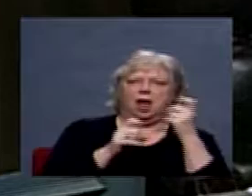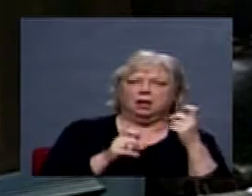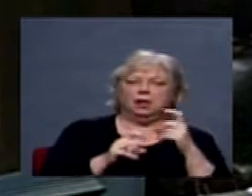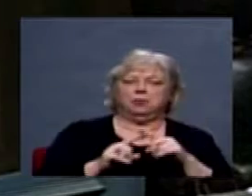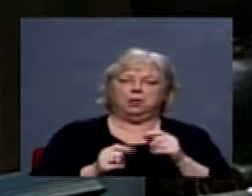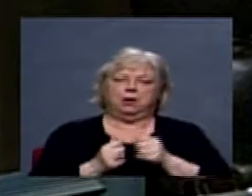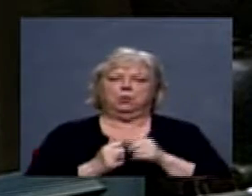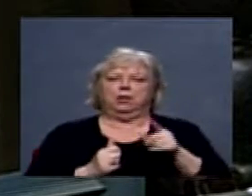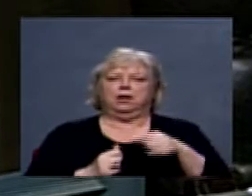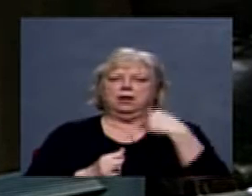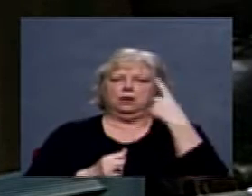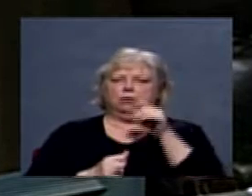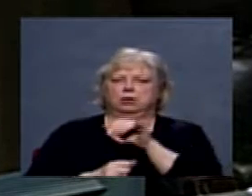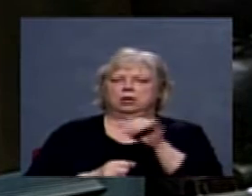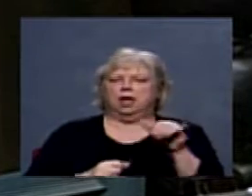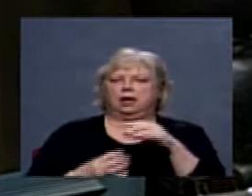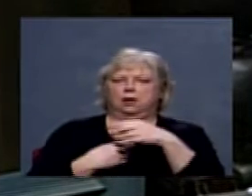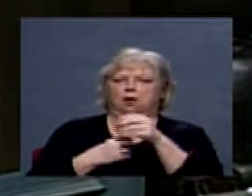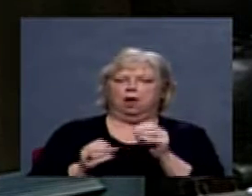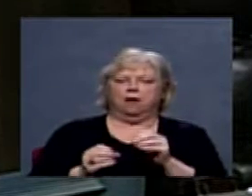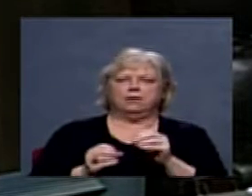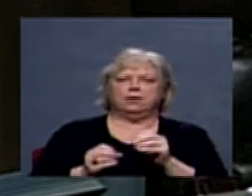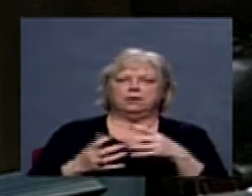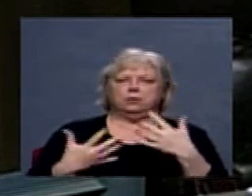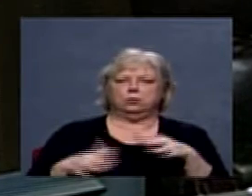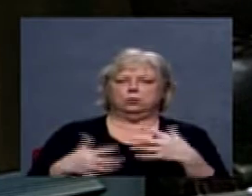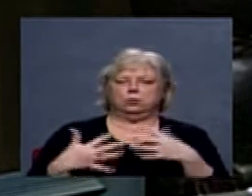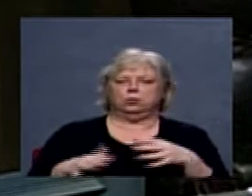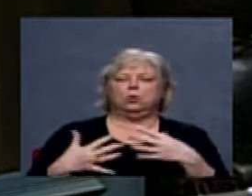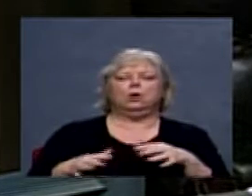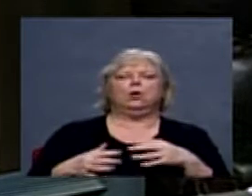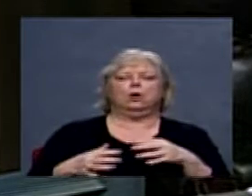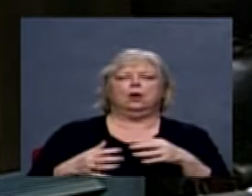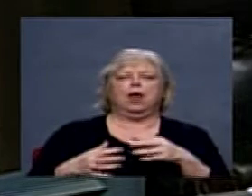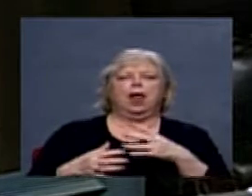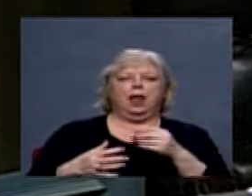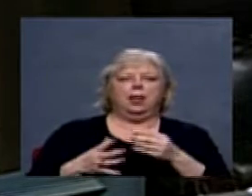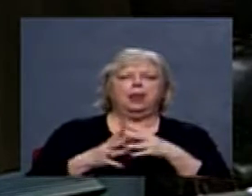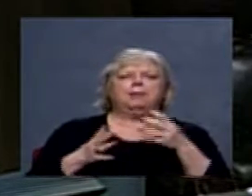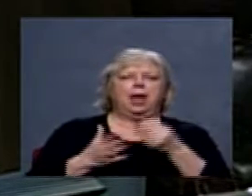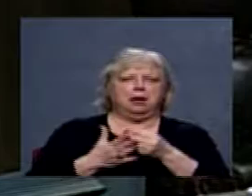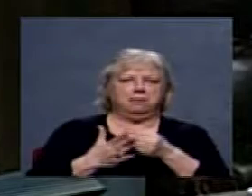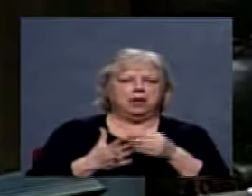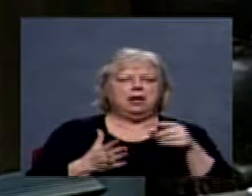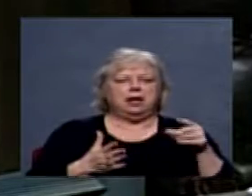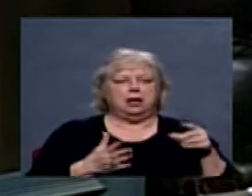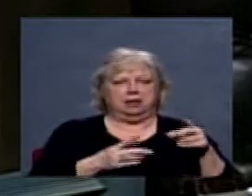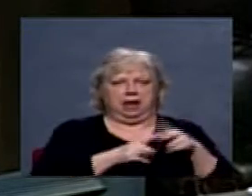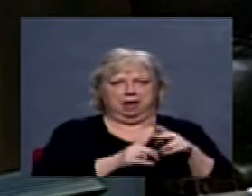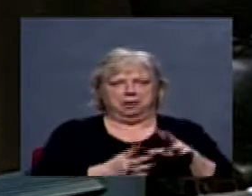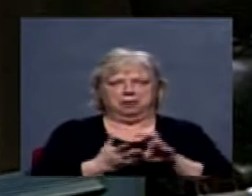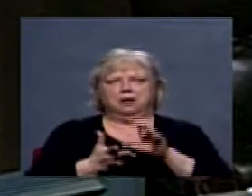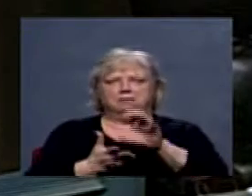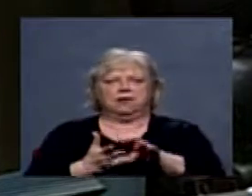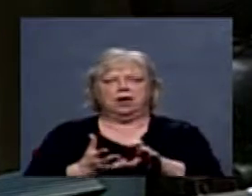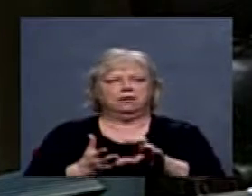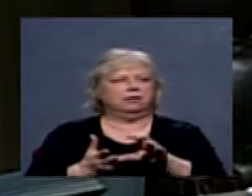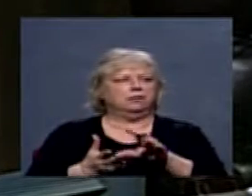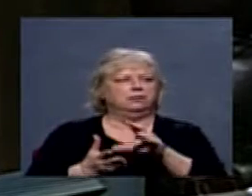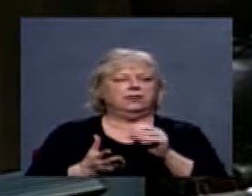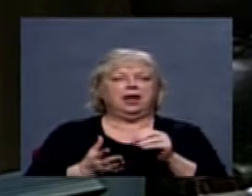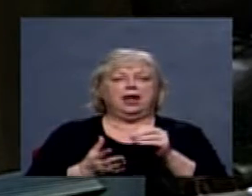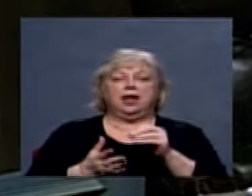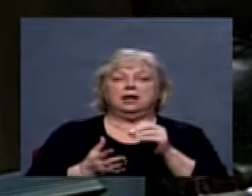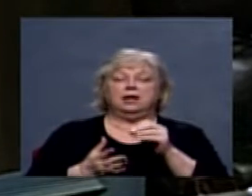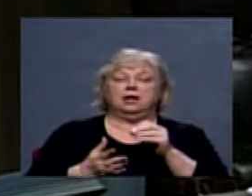of finishes, the type of investment that they're putting into this property, and to boot that none of the doors are going to